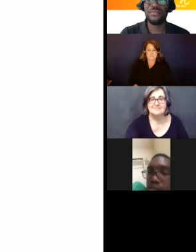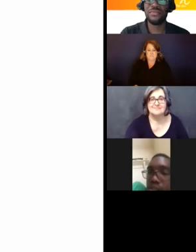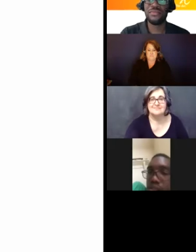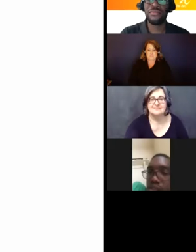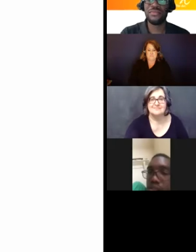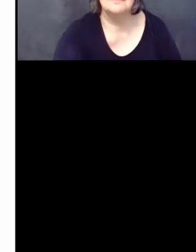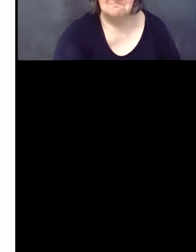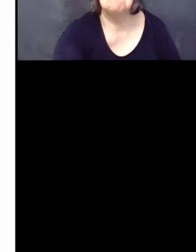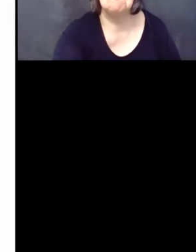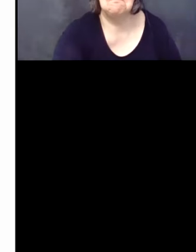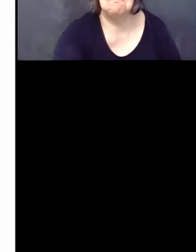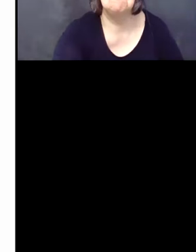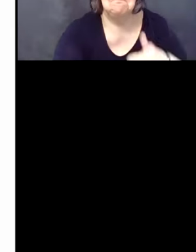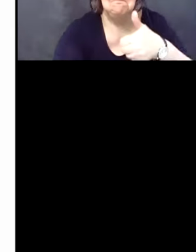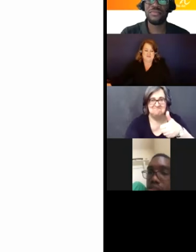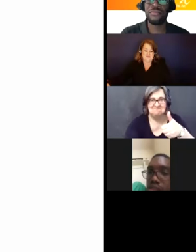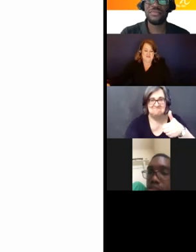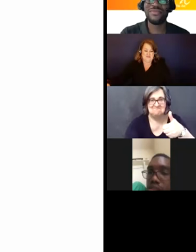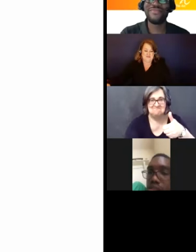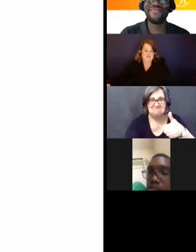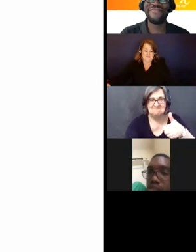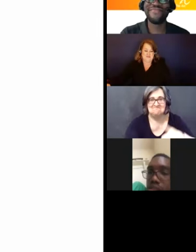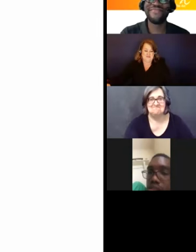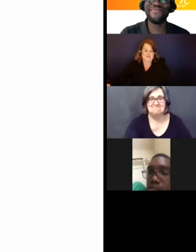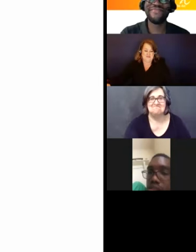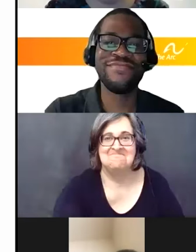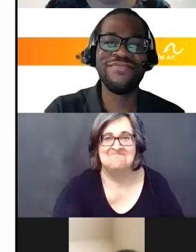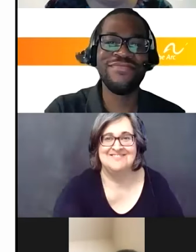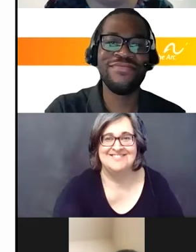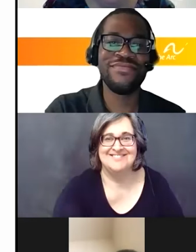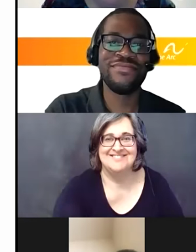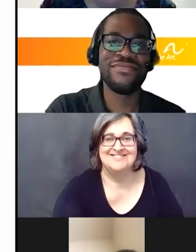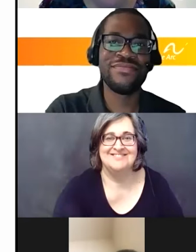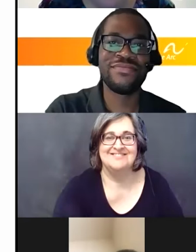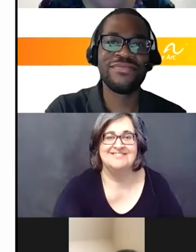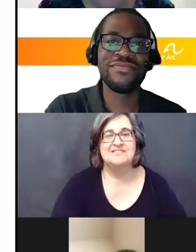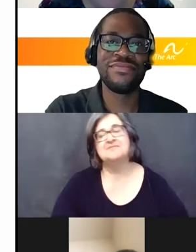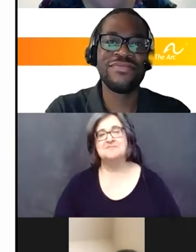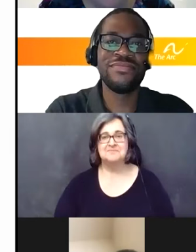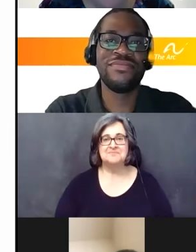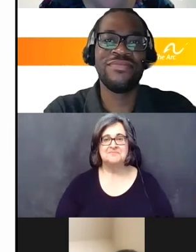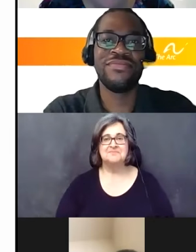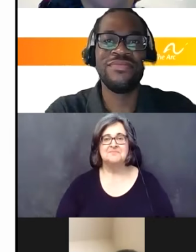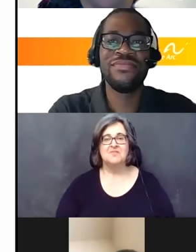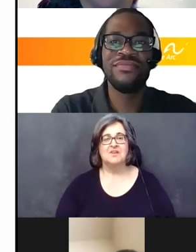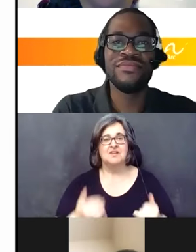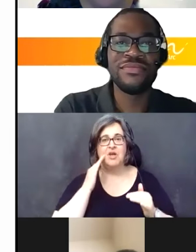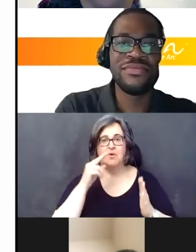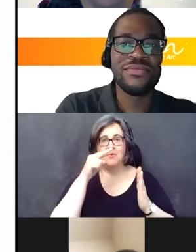All right, Paula, are you ready? Perfect, I see the spotlight. Okay, so let me take a look